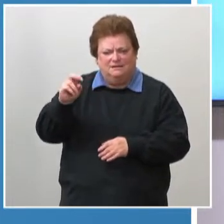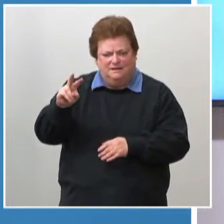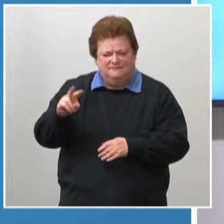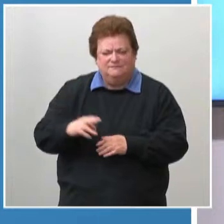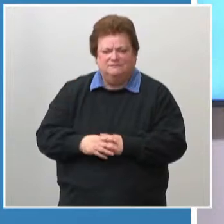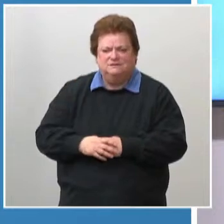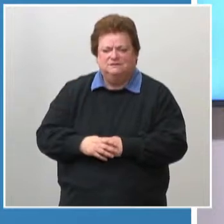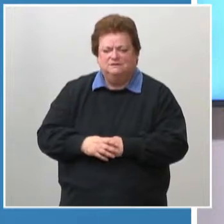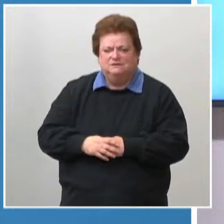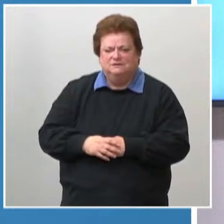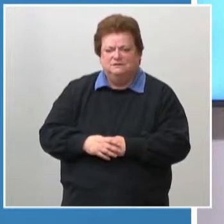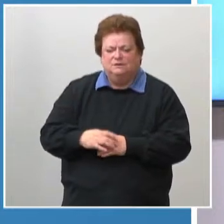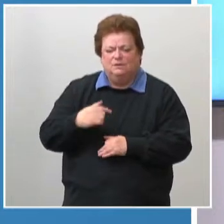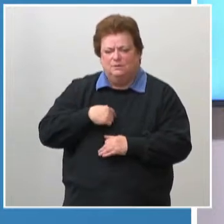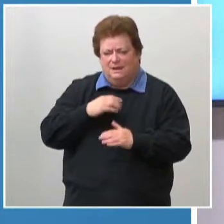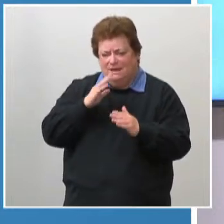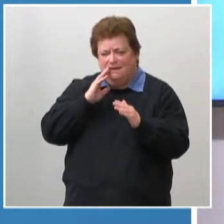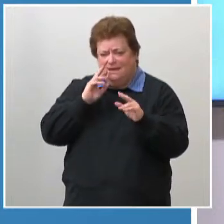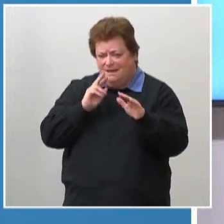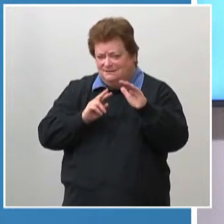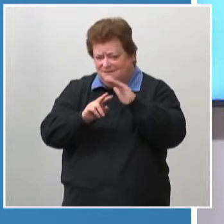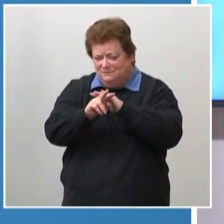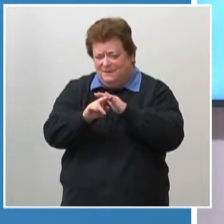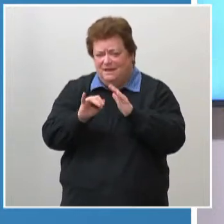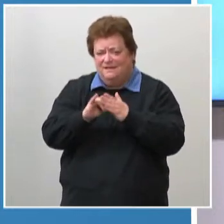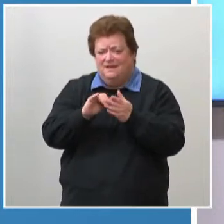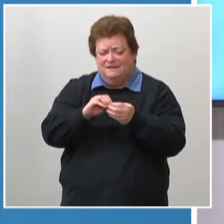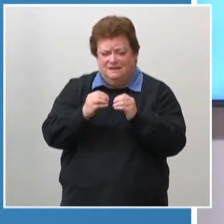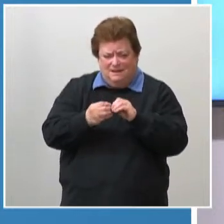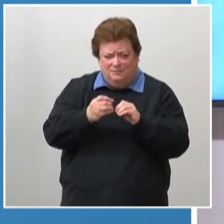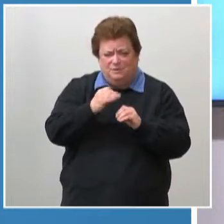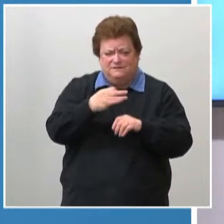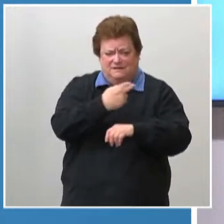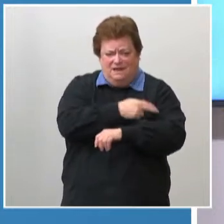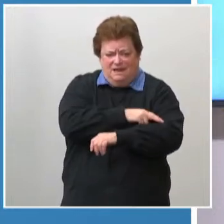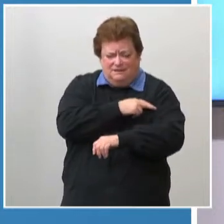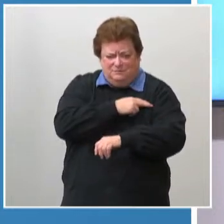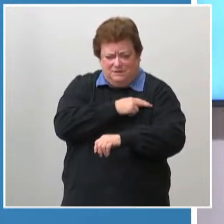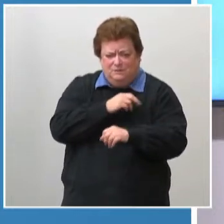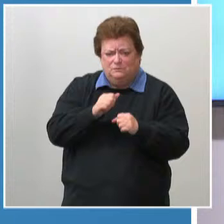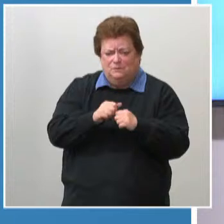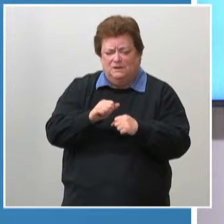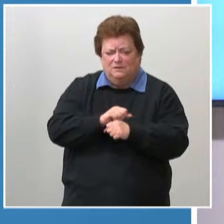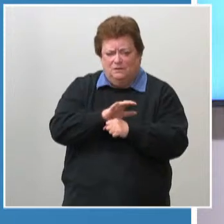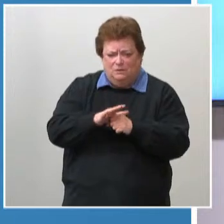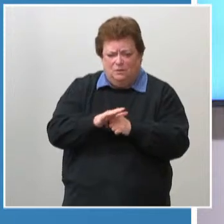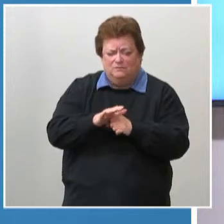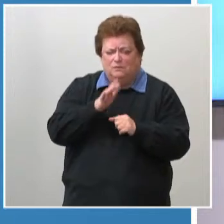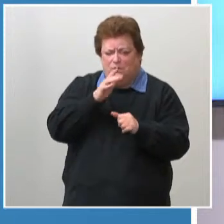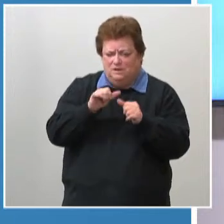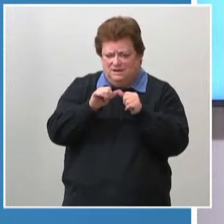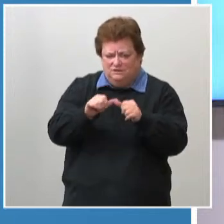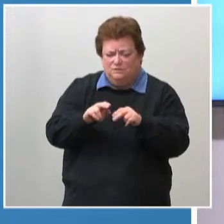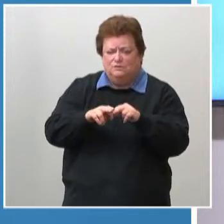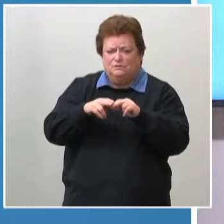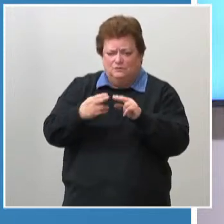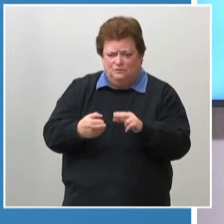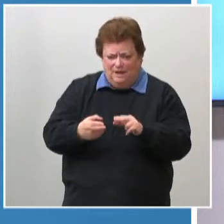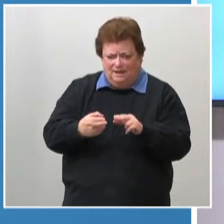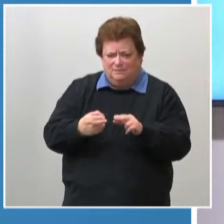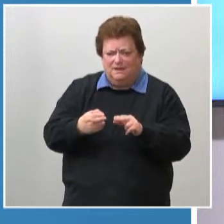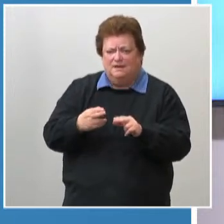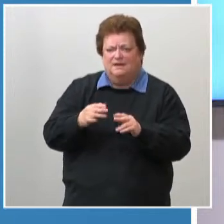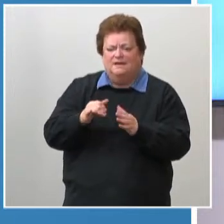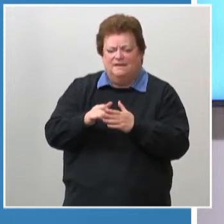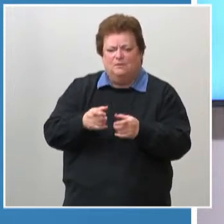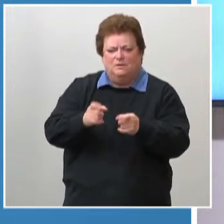covid19.lincoln.ne.gov. We anticipate the number of patients hospitalized with COVID-19 will continue to drop, providing